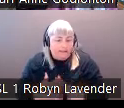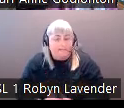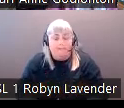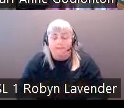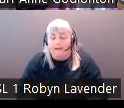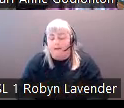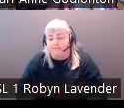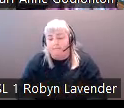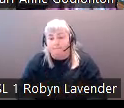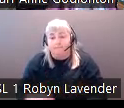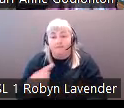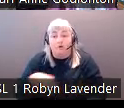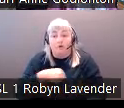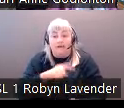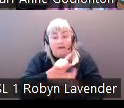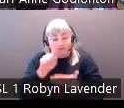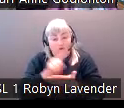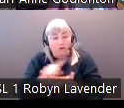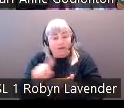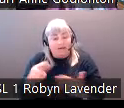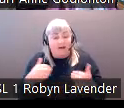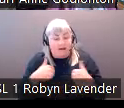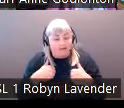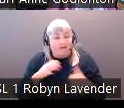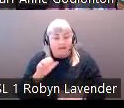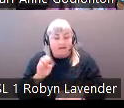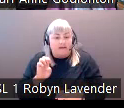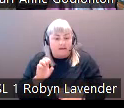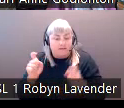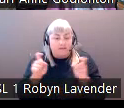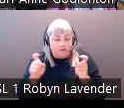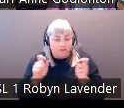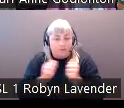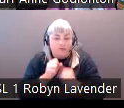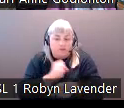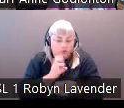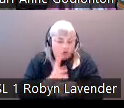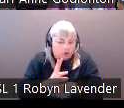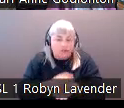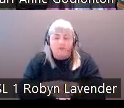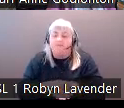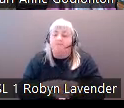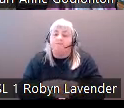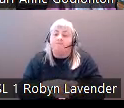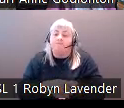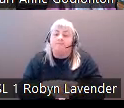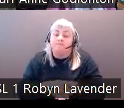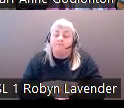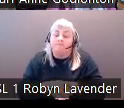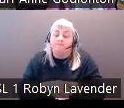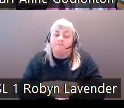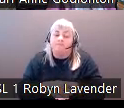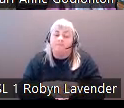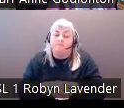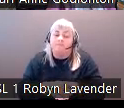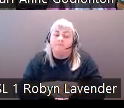case management at our shelter with social workers. So people look at, sometimes it's base,